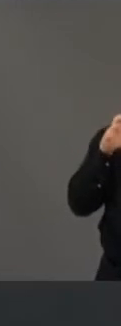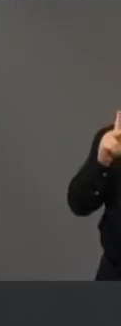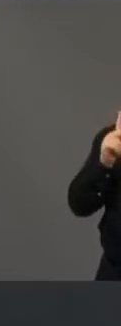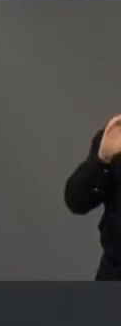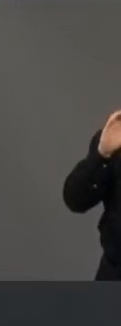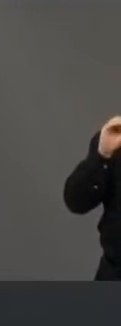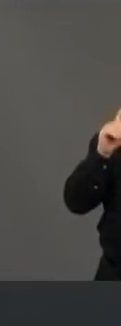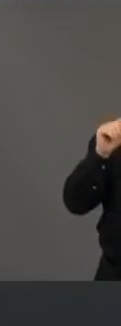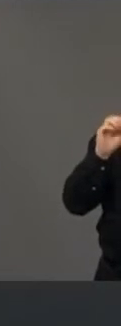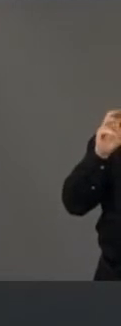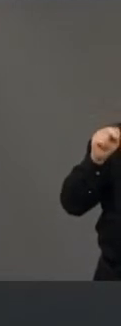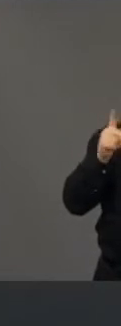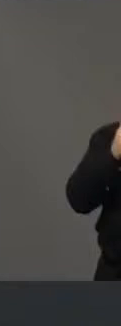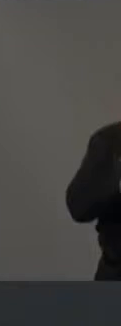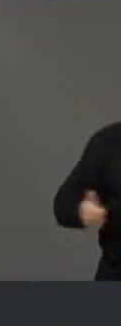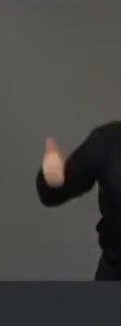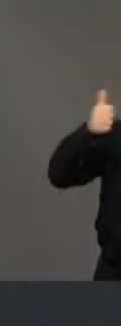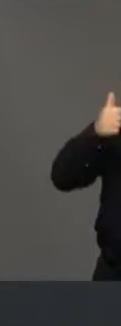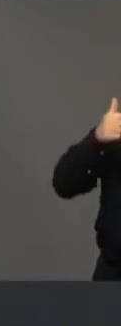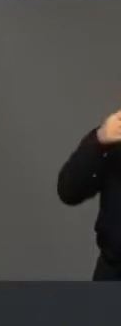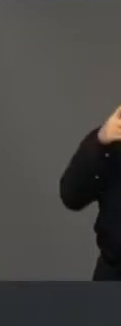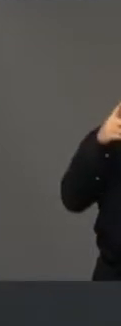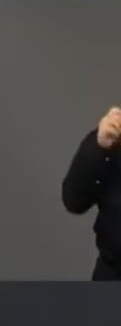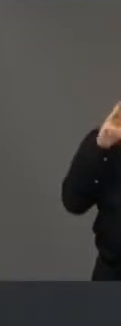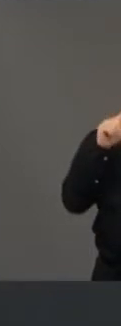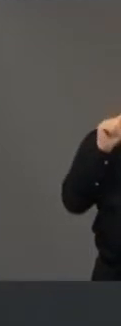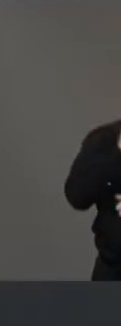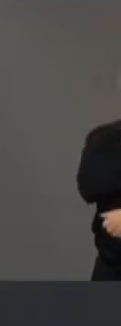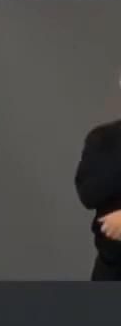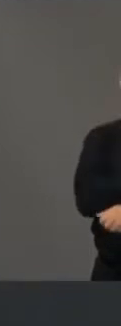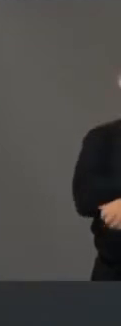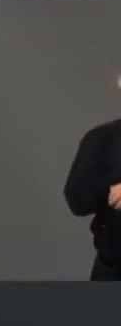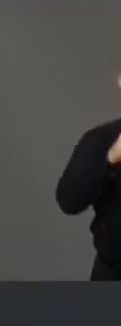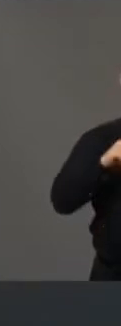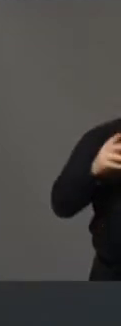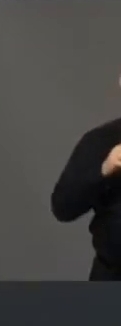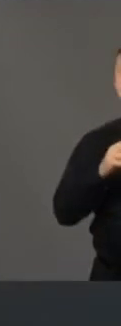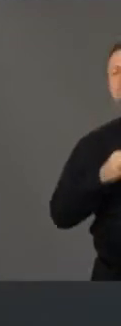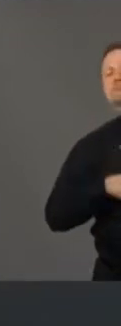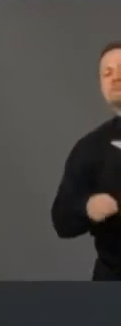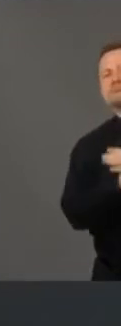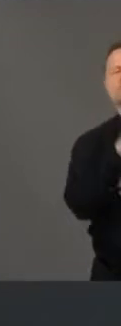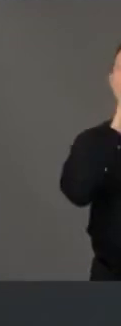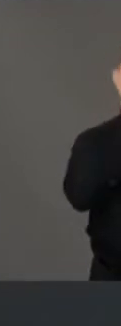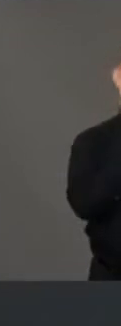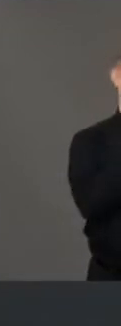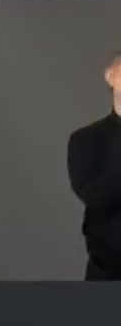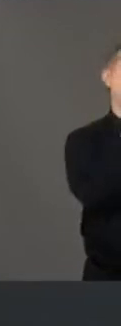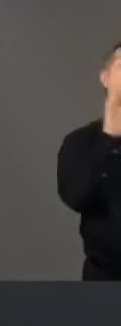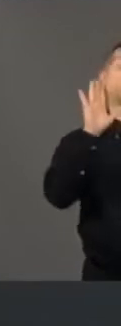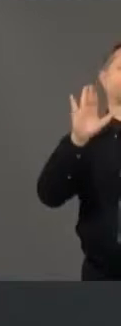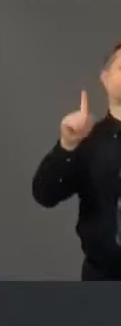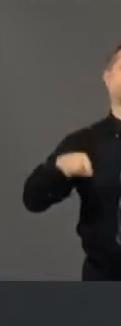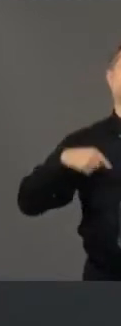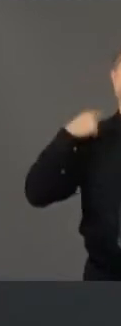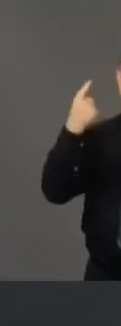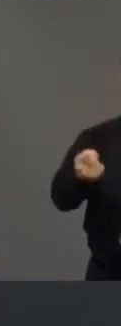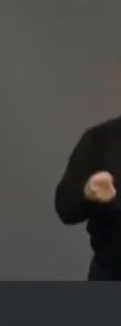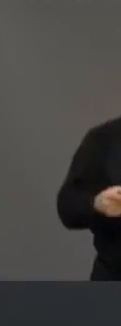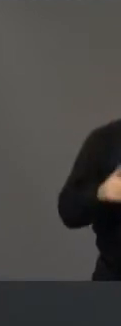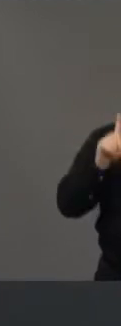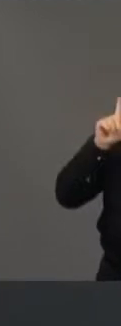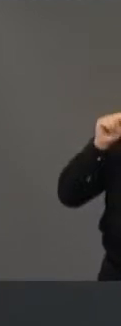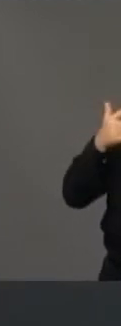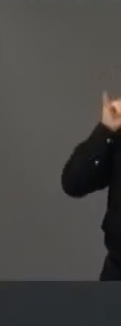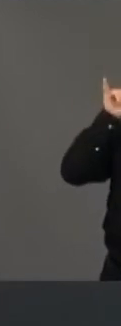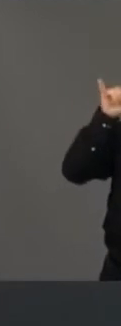the Port Authority, who's been doing an extraordinary job overall building LaGuardia Airport, the first new airport